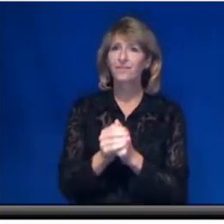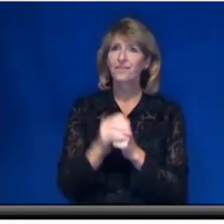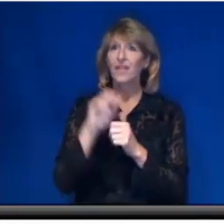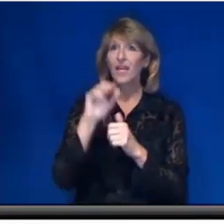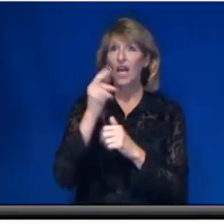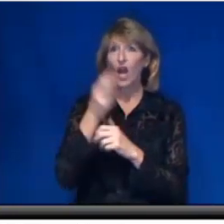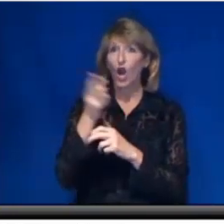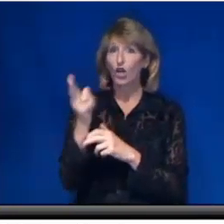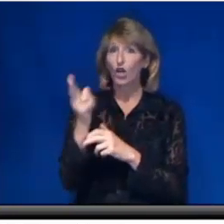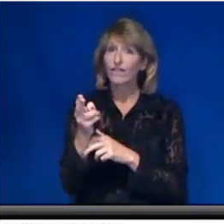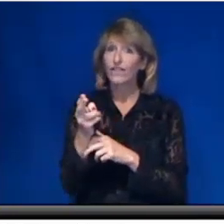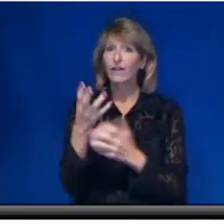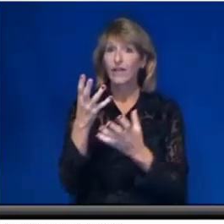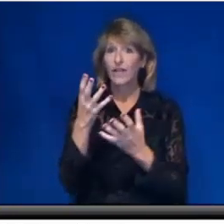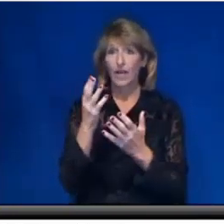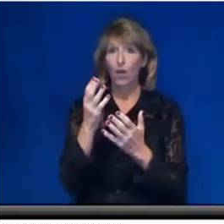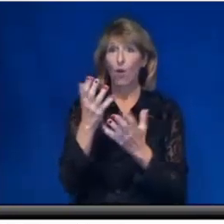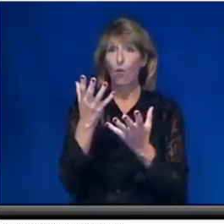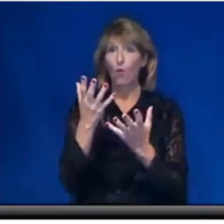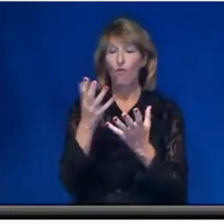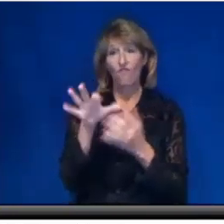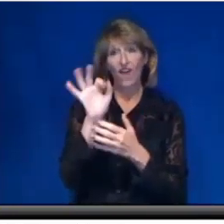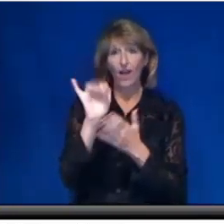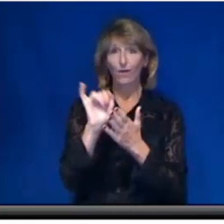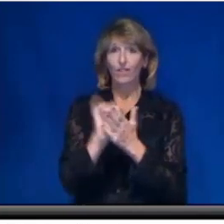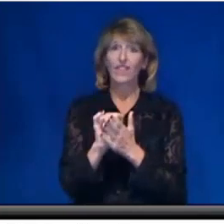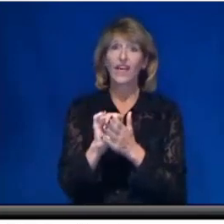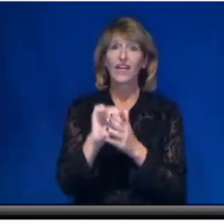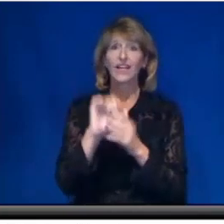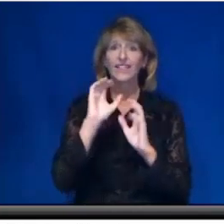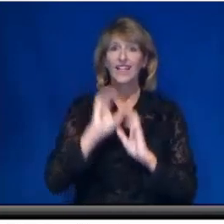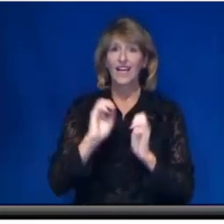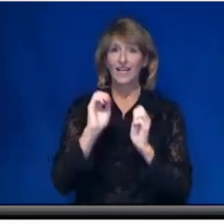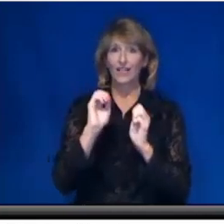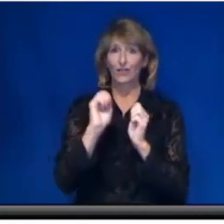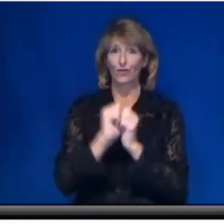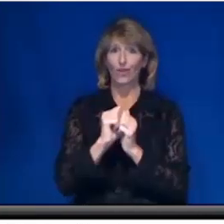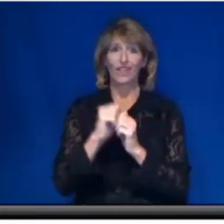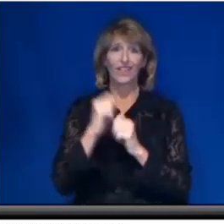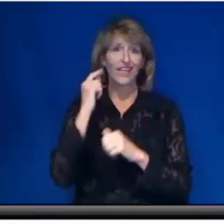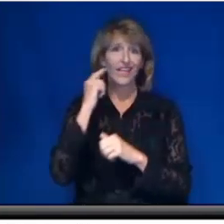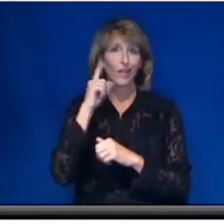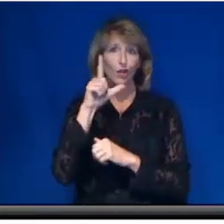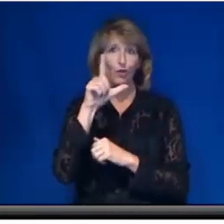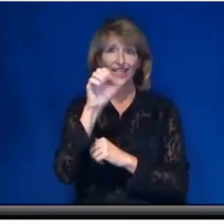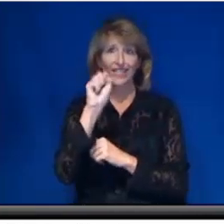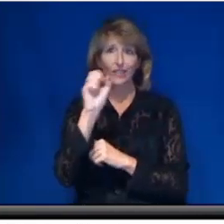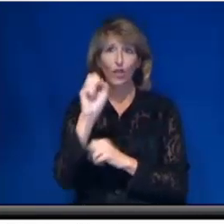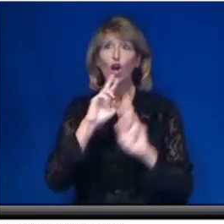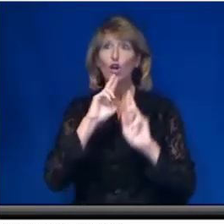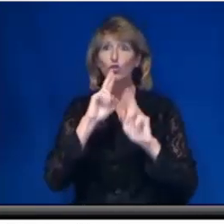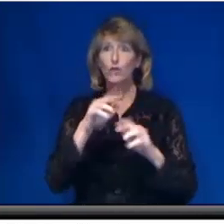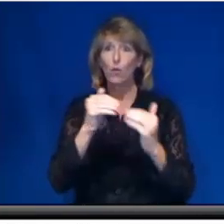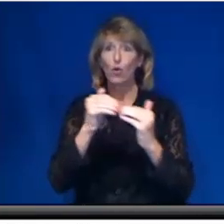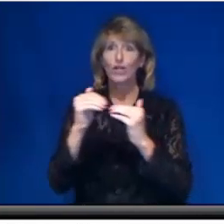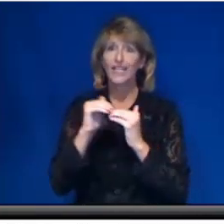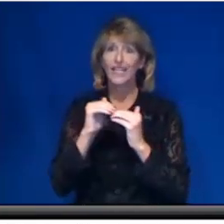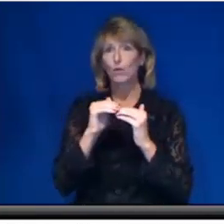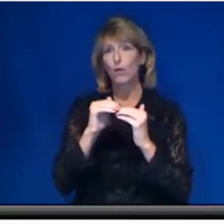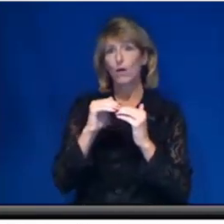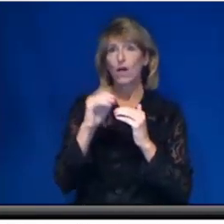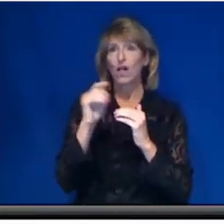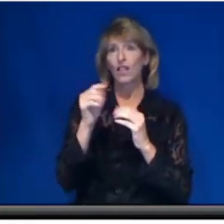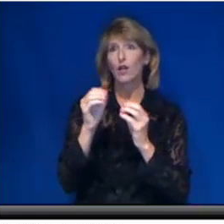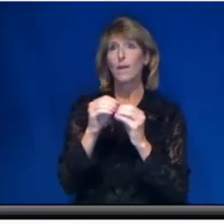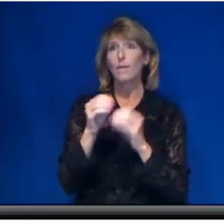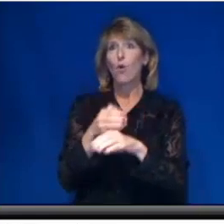A research study done on hard of hearing individuals found that clients with a hearing loss reported equal or a little